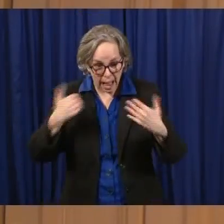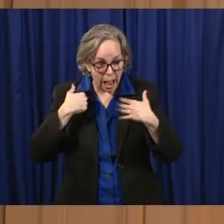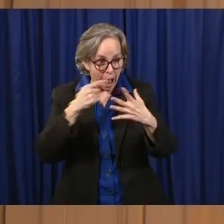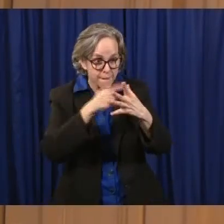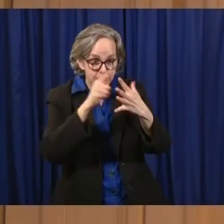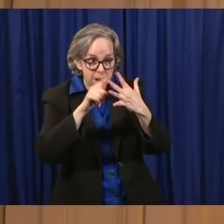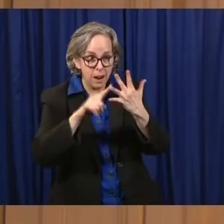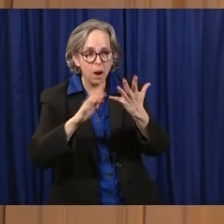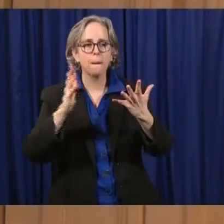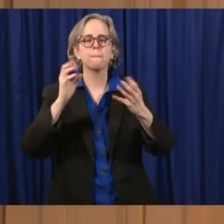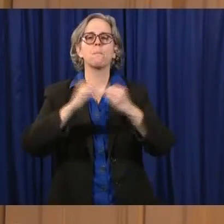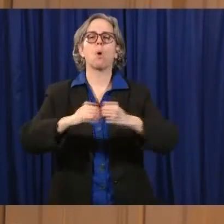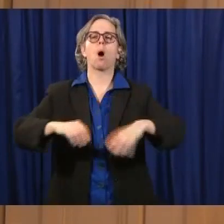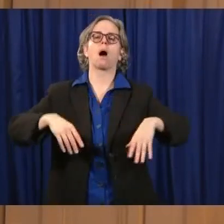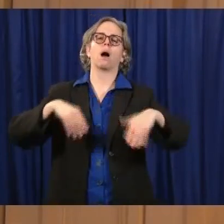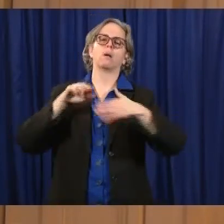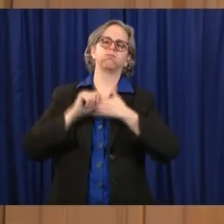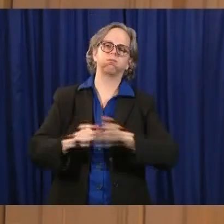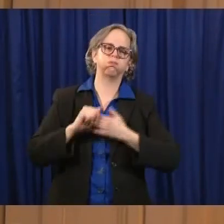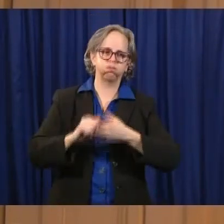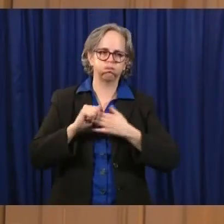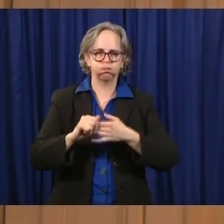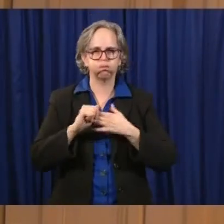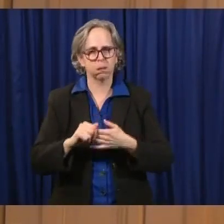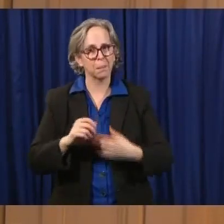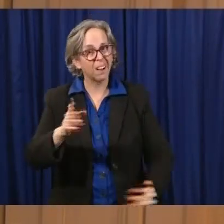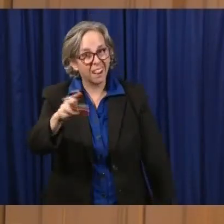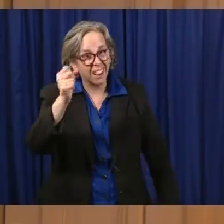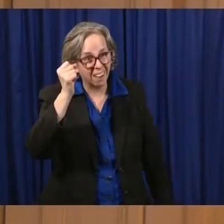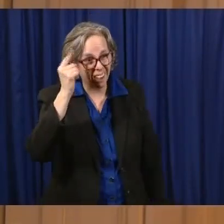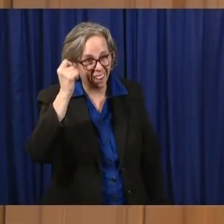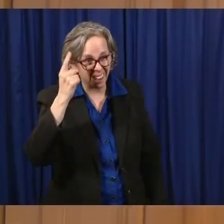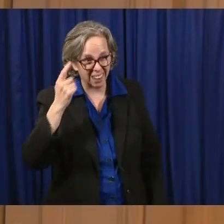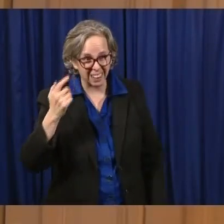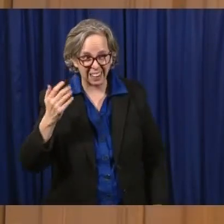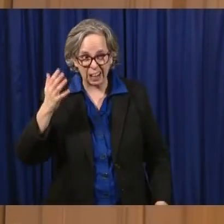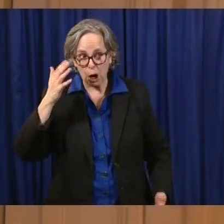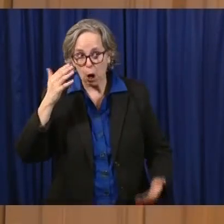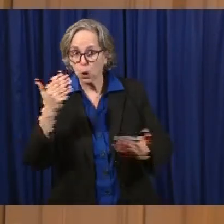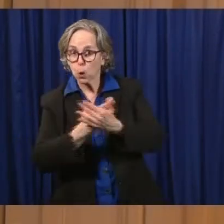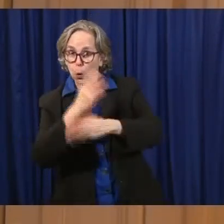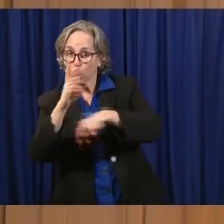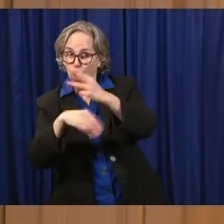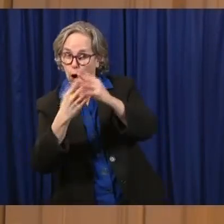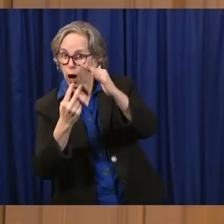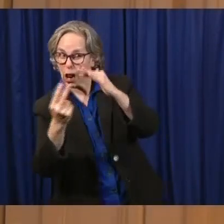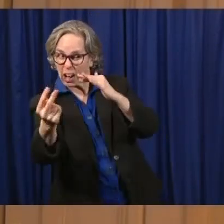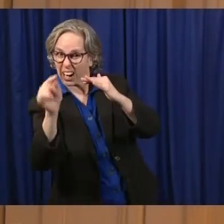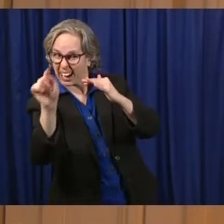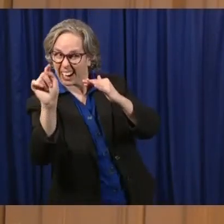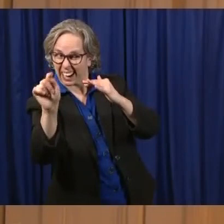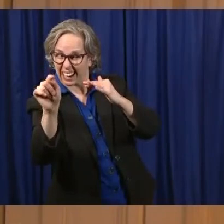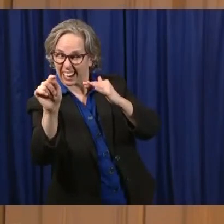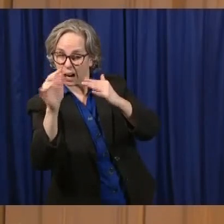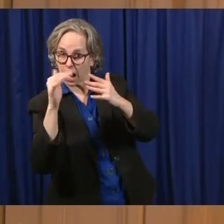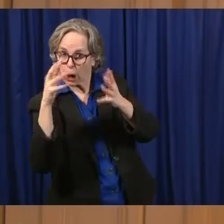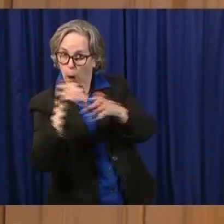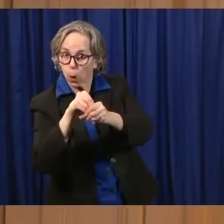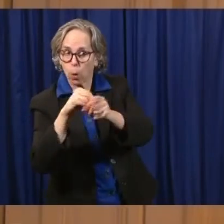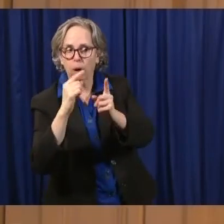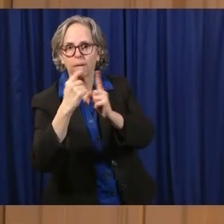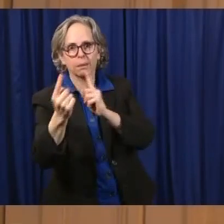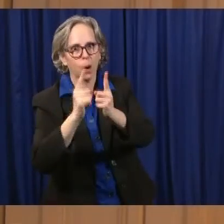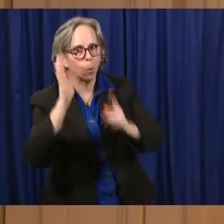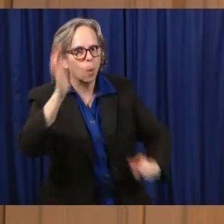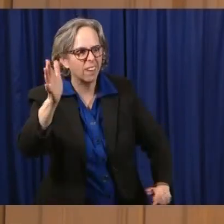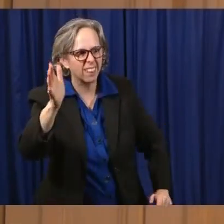know that a new world will be with these new social distancing, but it might include a functional social distancing,